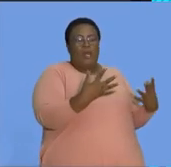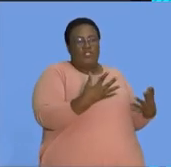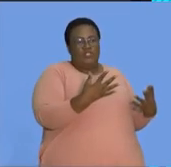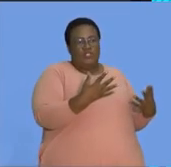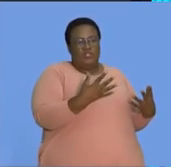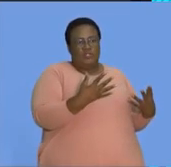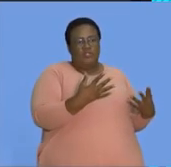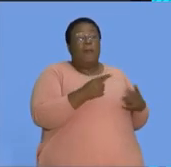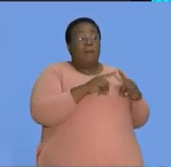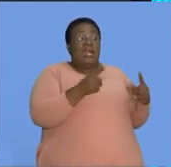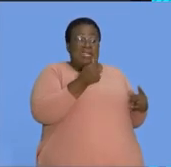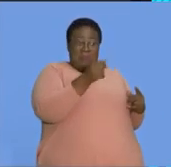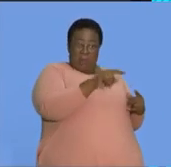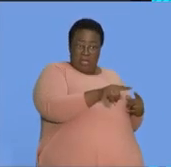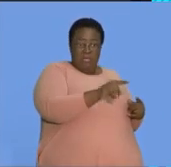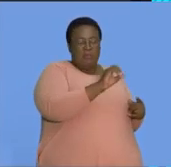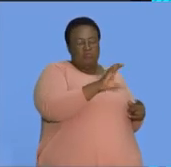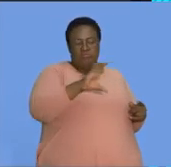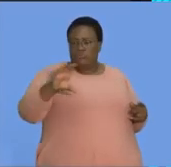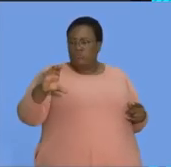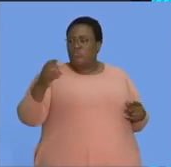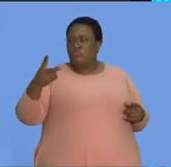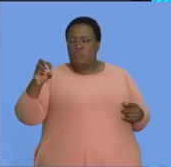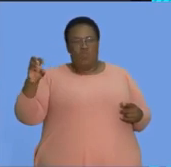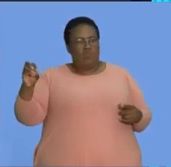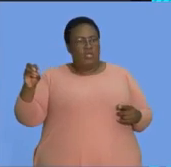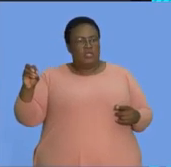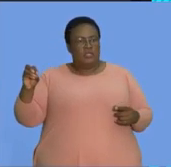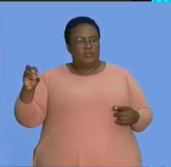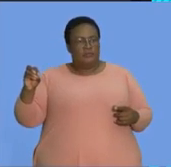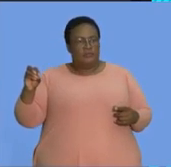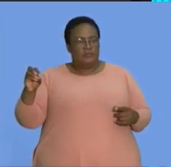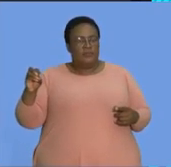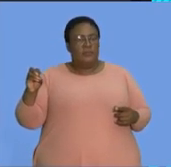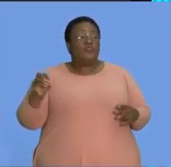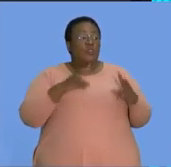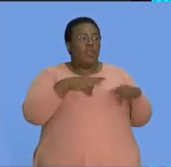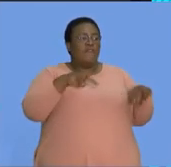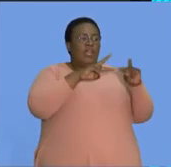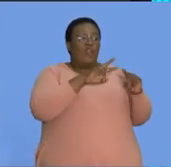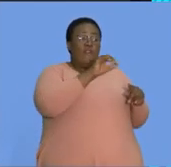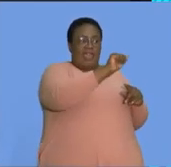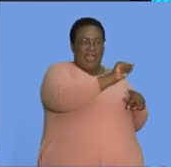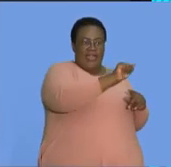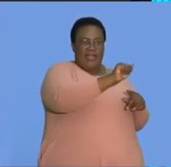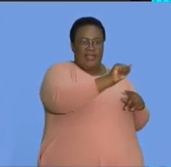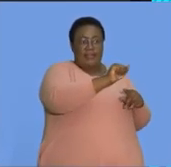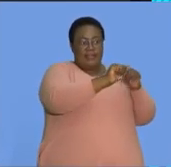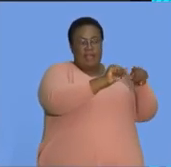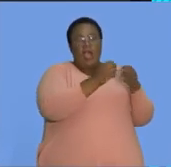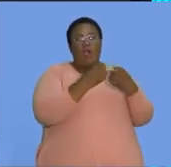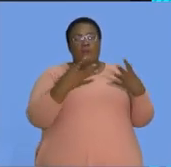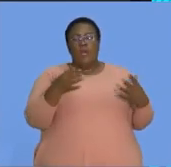be 200,000. So the value of A is 200,000. And then we need to be then looking